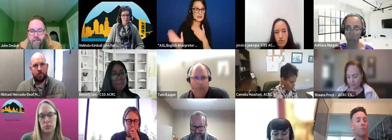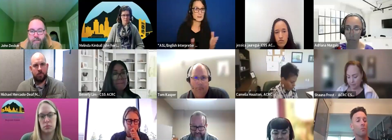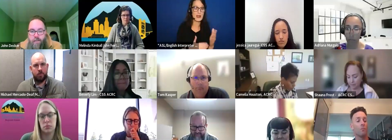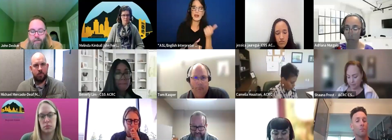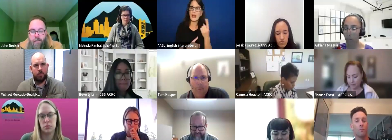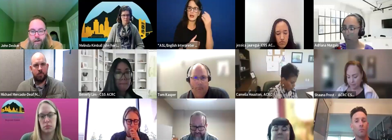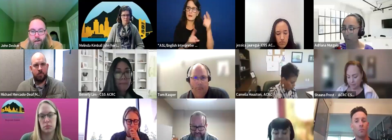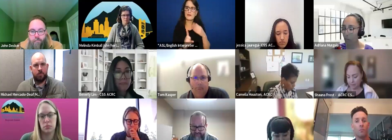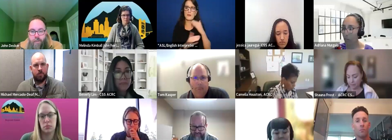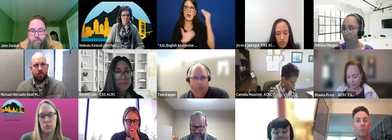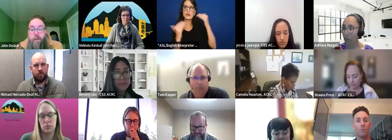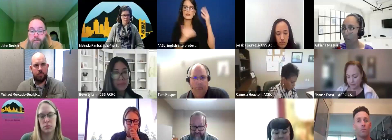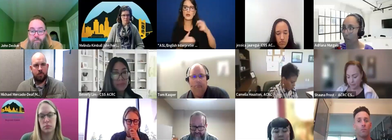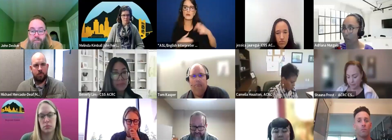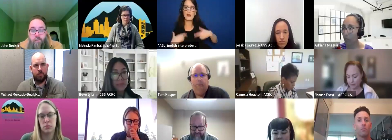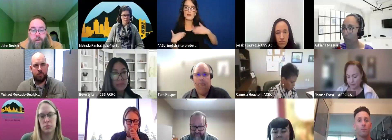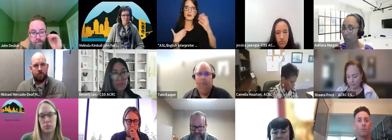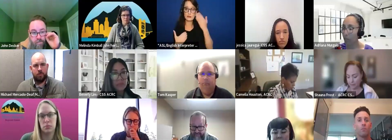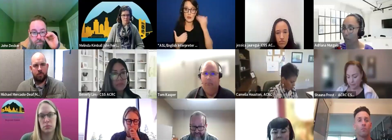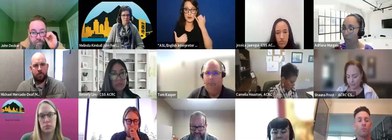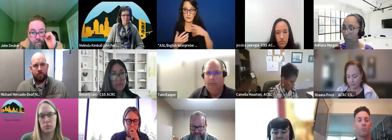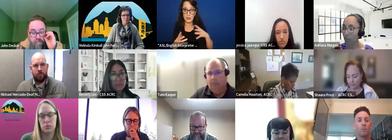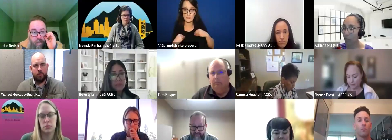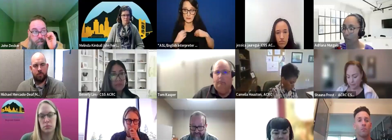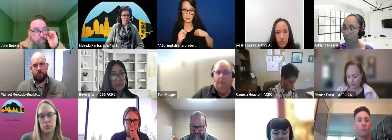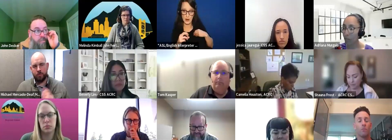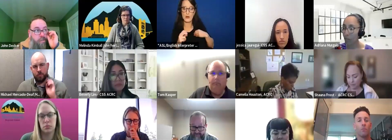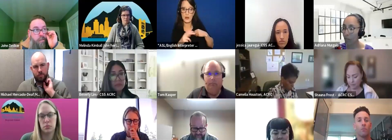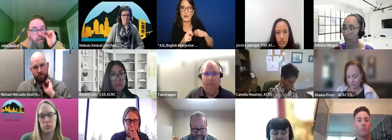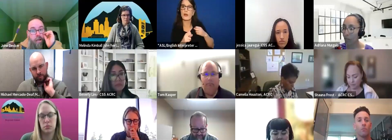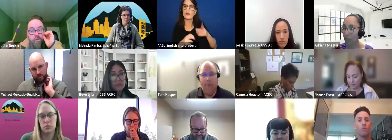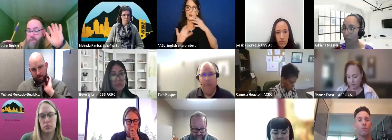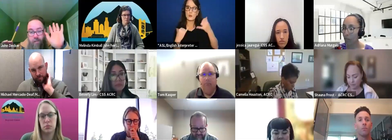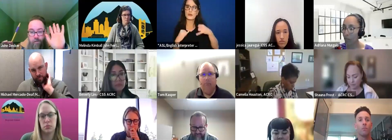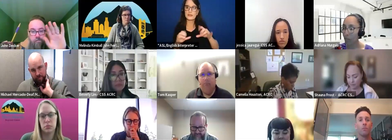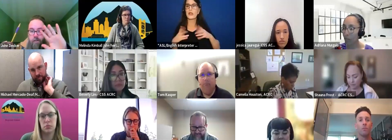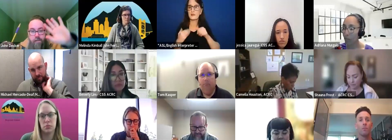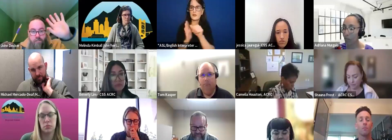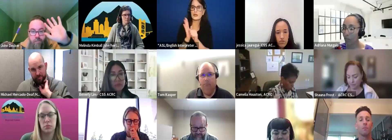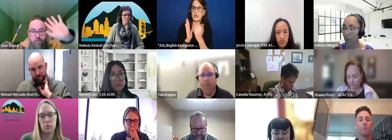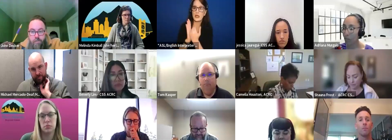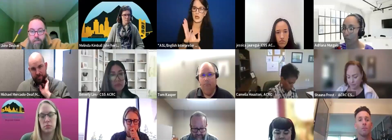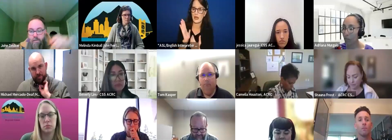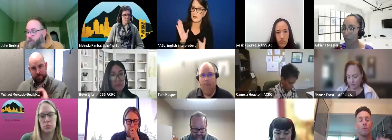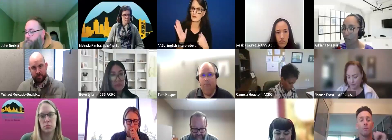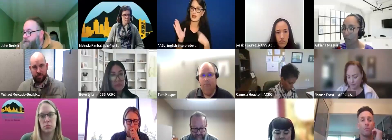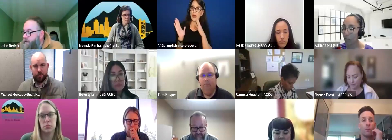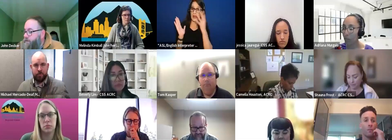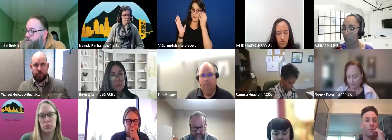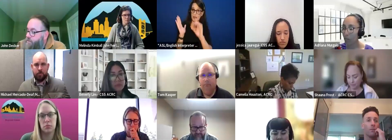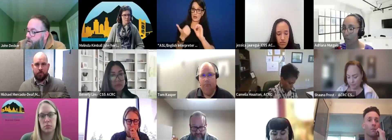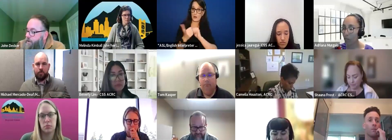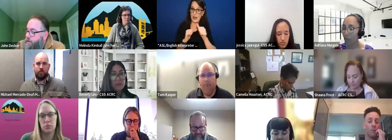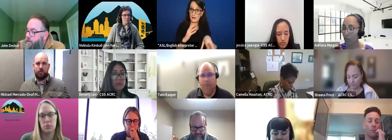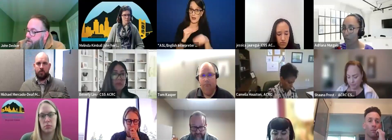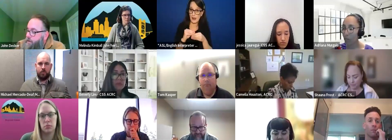still accepting any so we're still accepting agenda items, and I just tell you the link to be able to do that is on our events